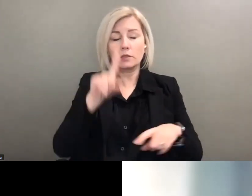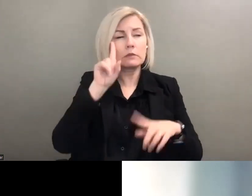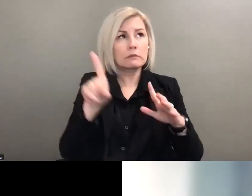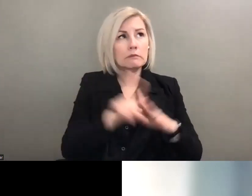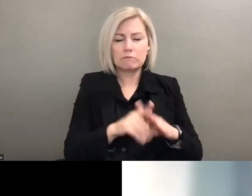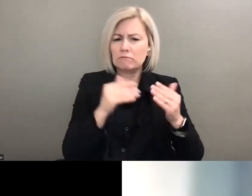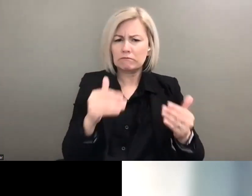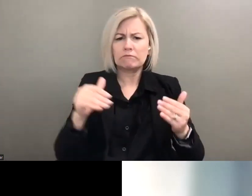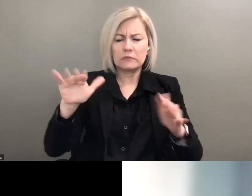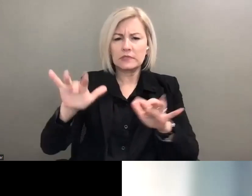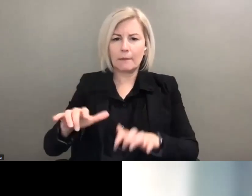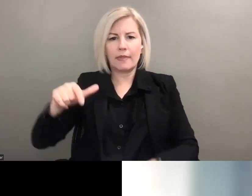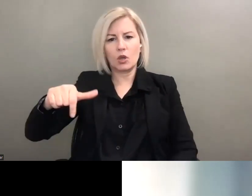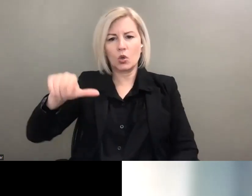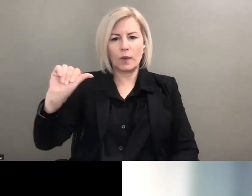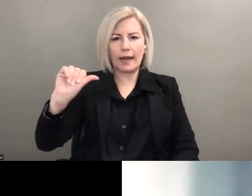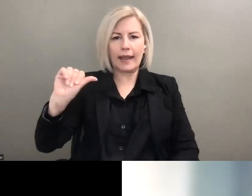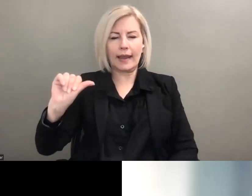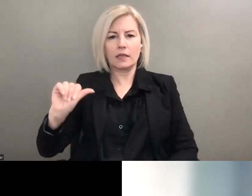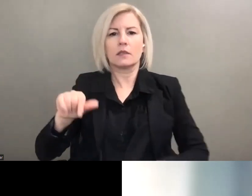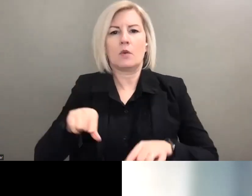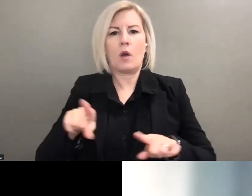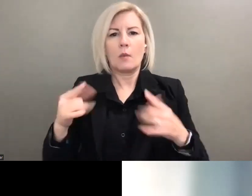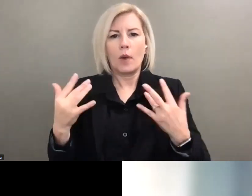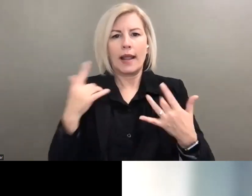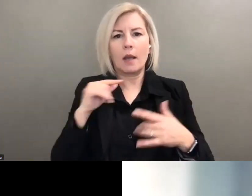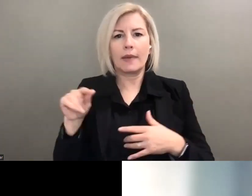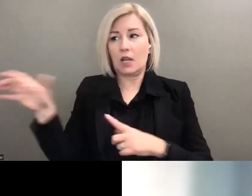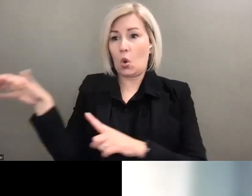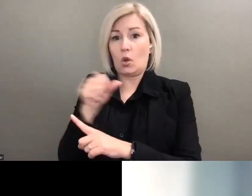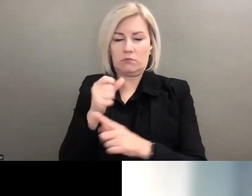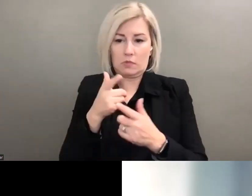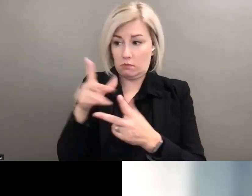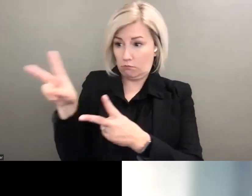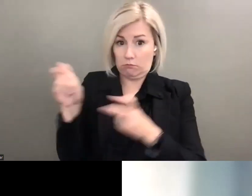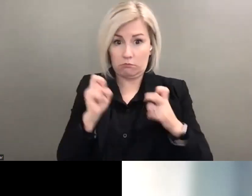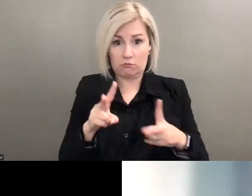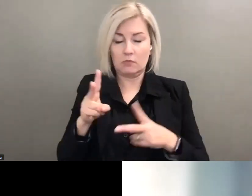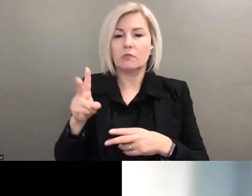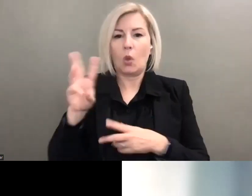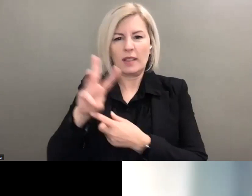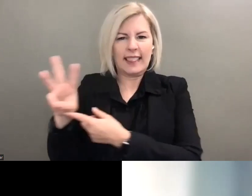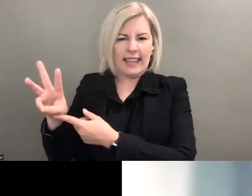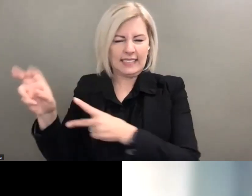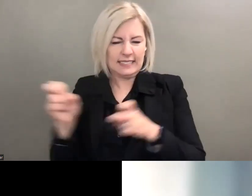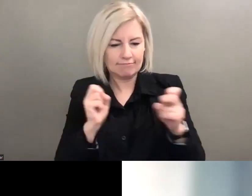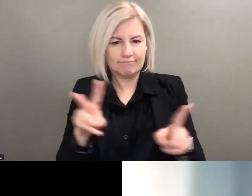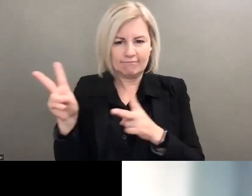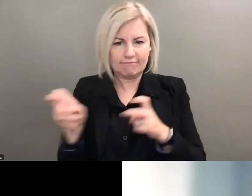the Q&A. While I'm waiting, I'm going to go ahead and grab some of those links from the presentation and put them in the chat.